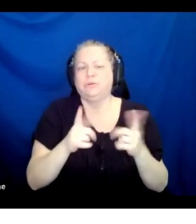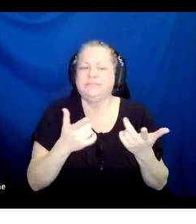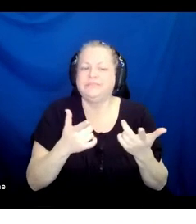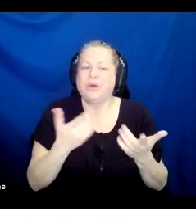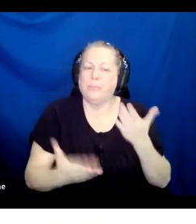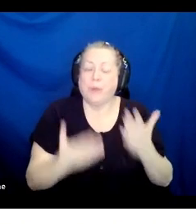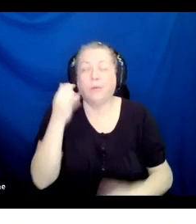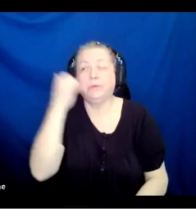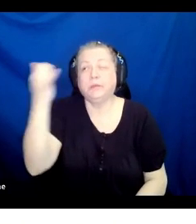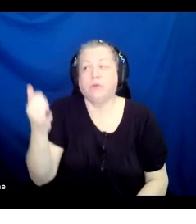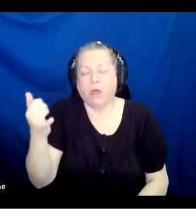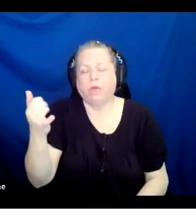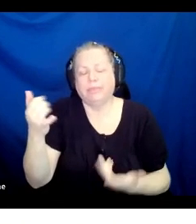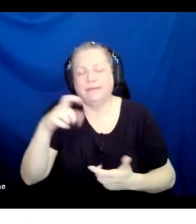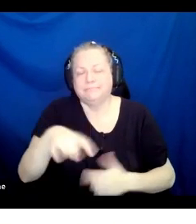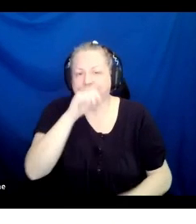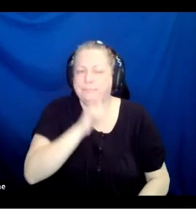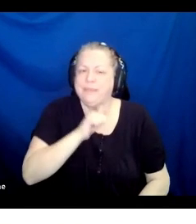MassHealth customer service.